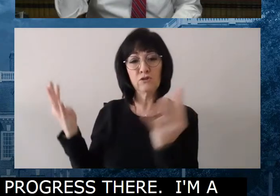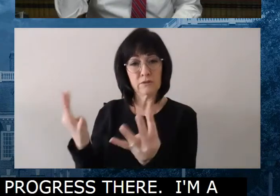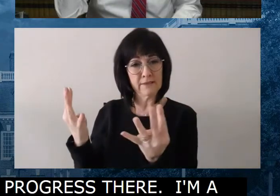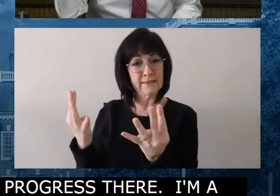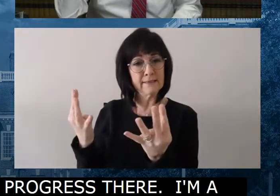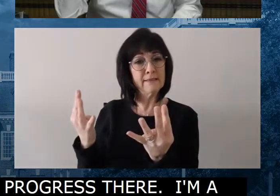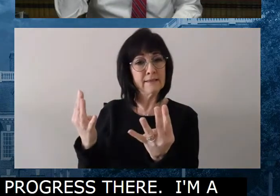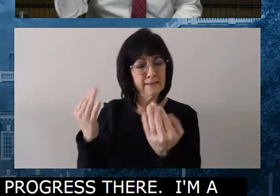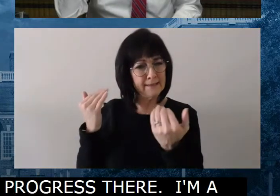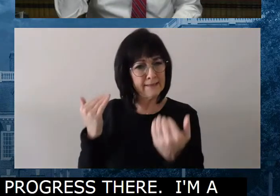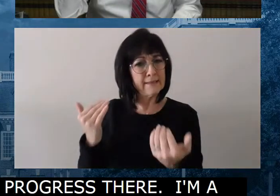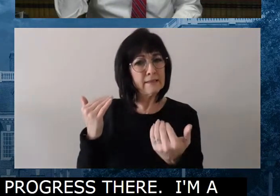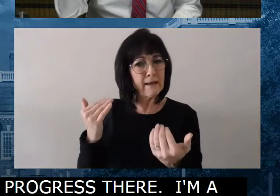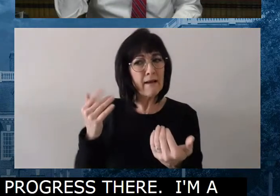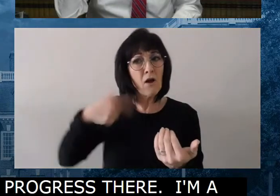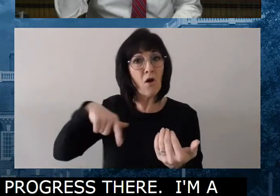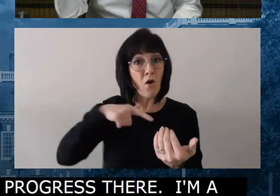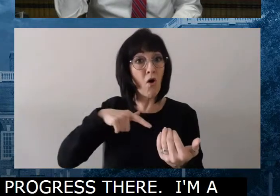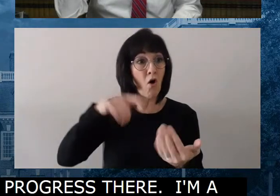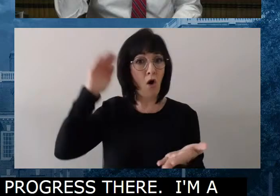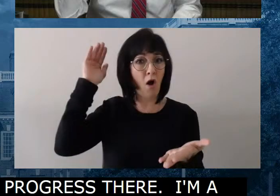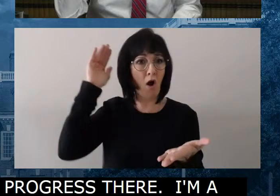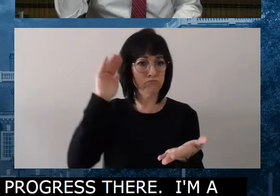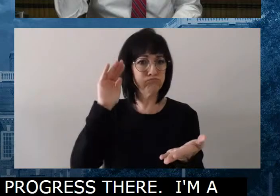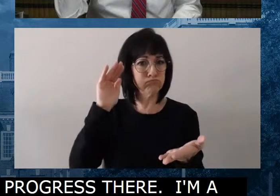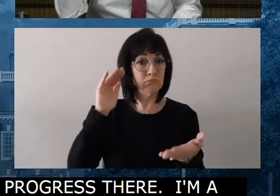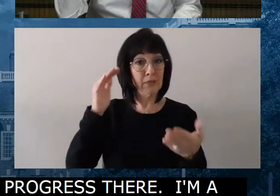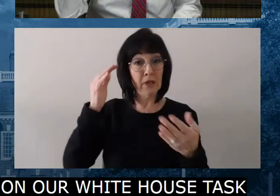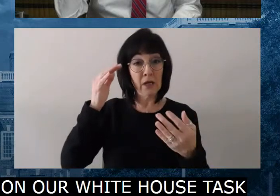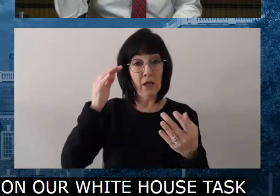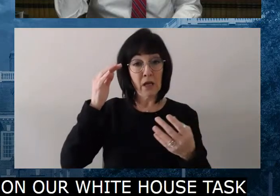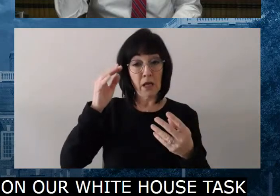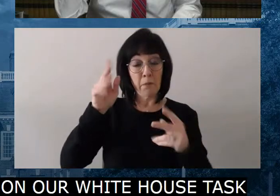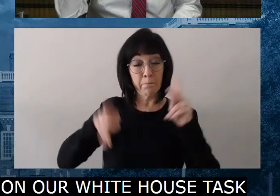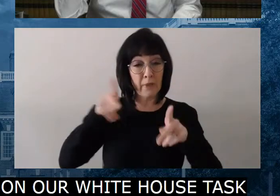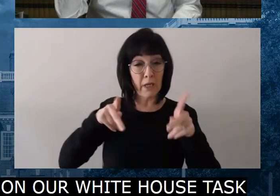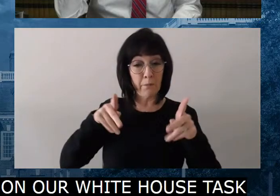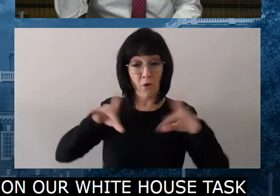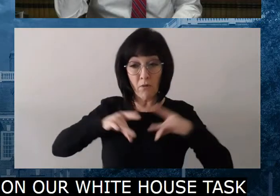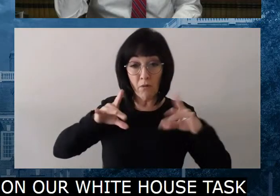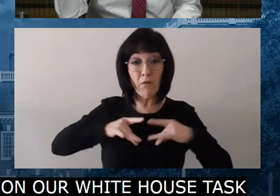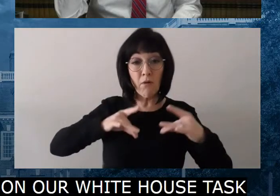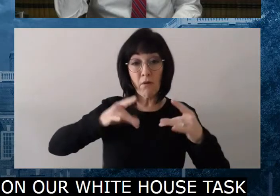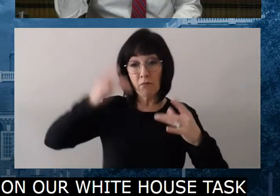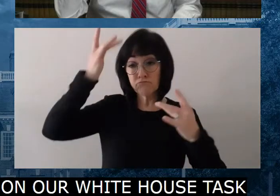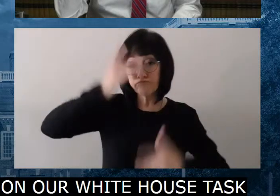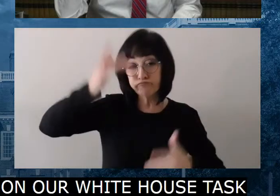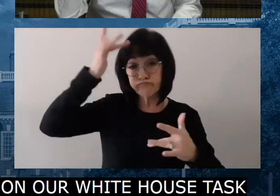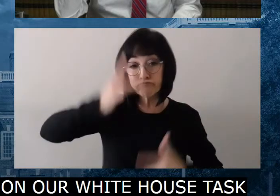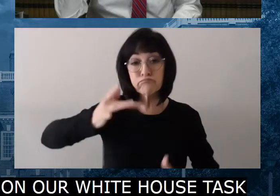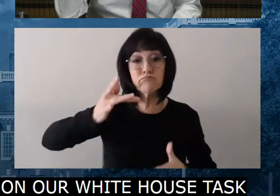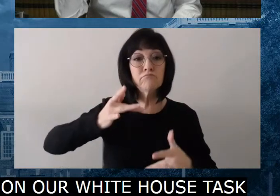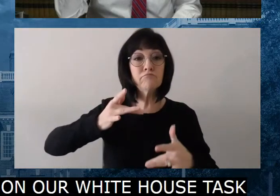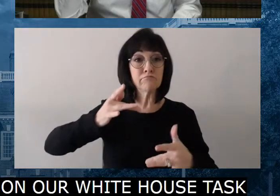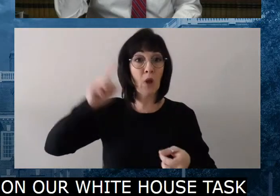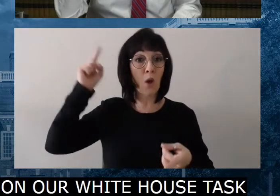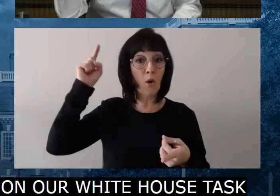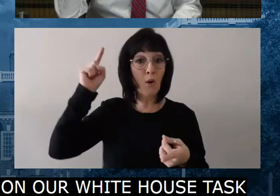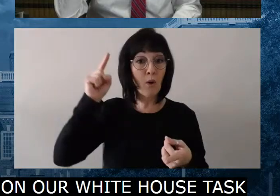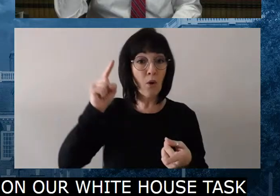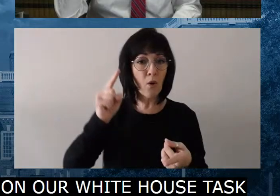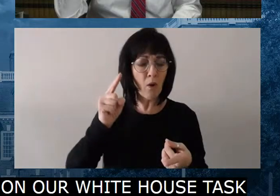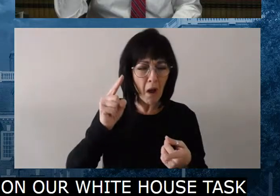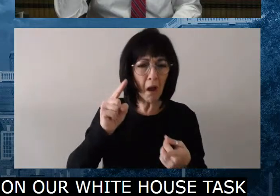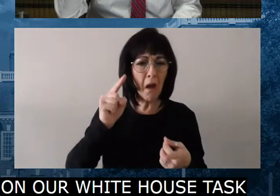bit of an uptick over the last 2 weeks, I would say, in new positive cases. That is